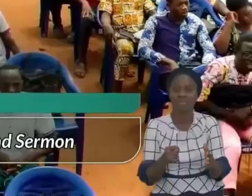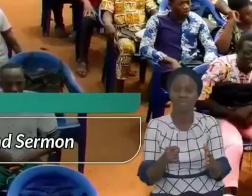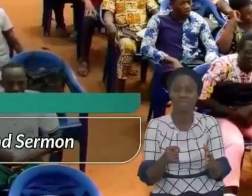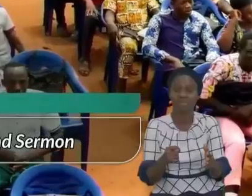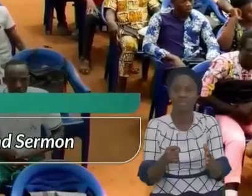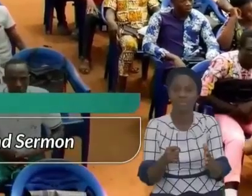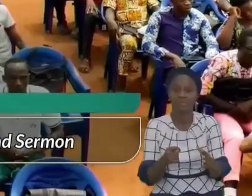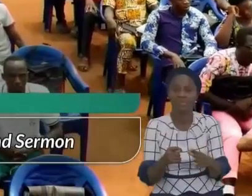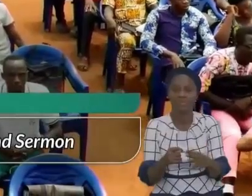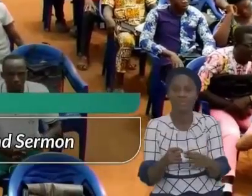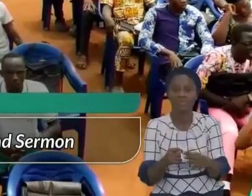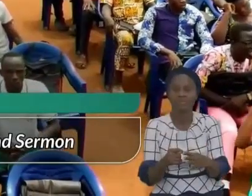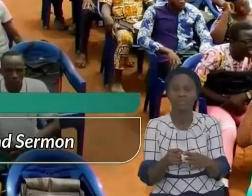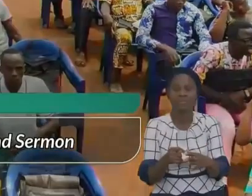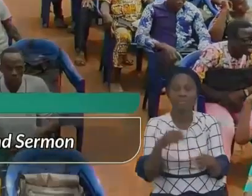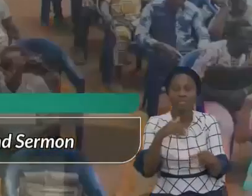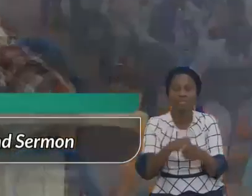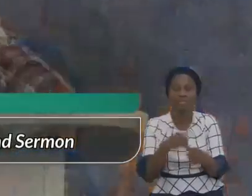summon.